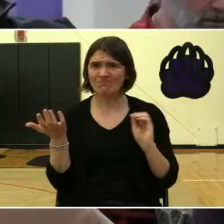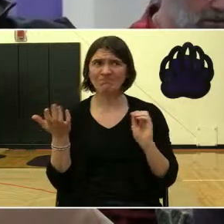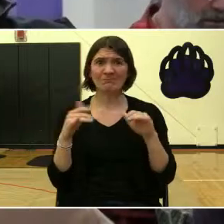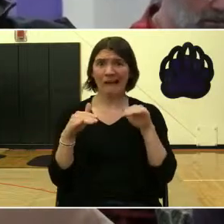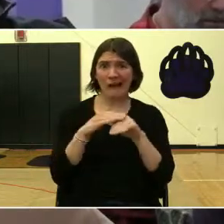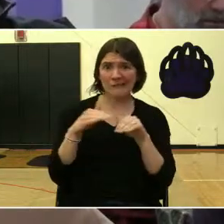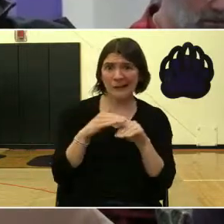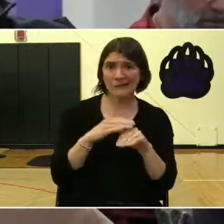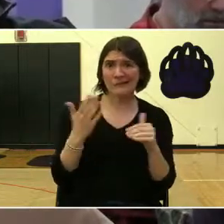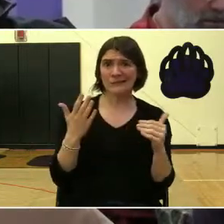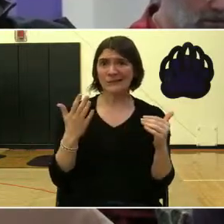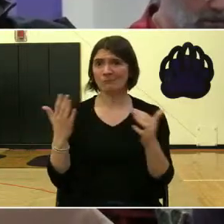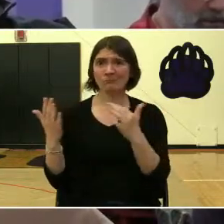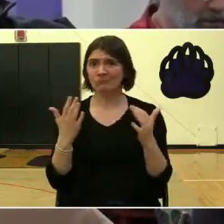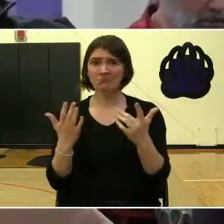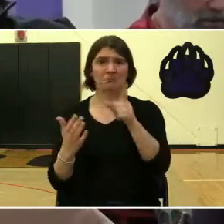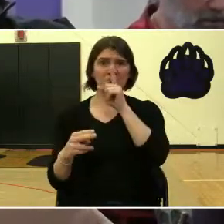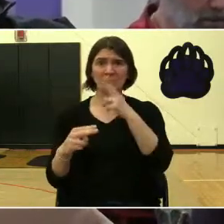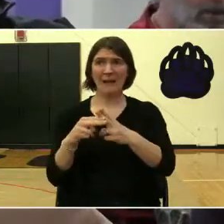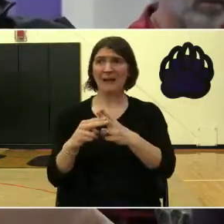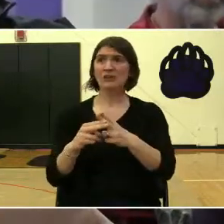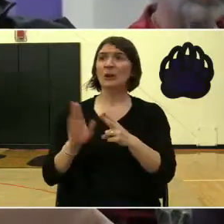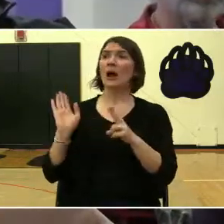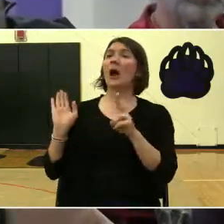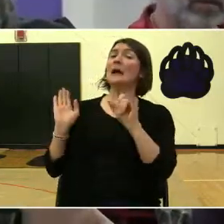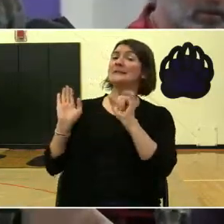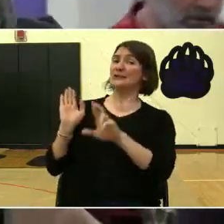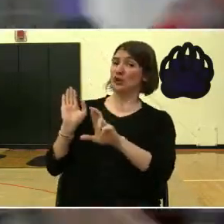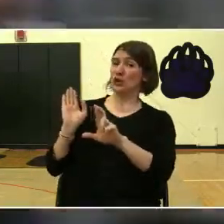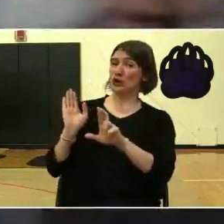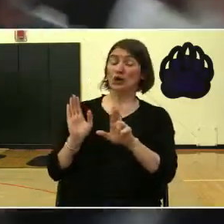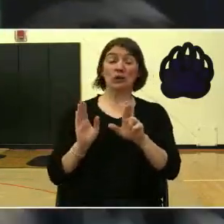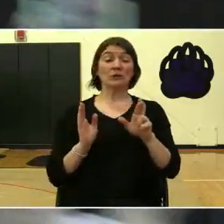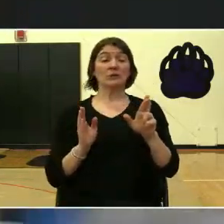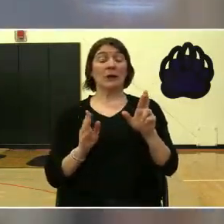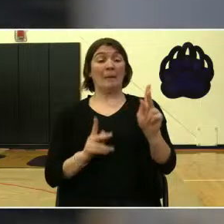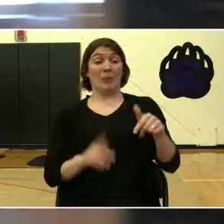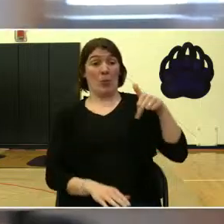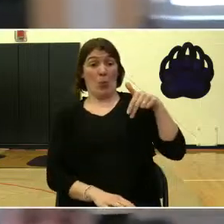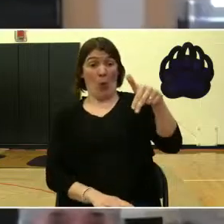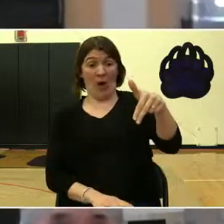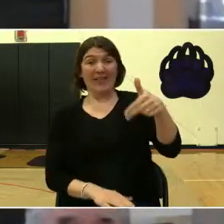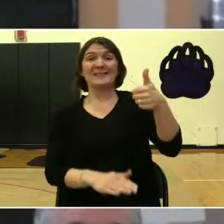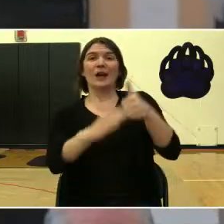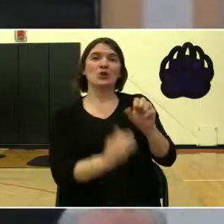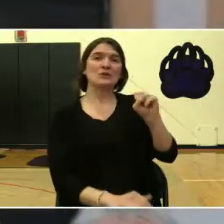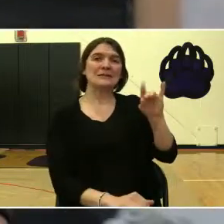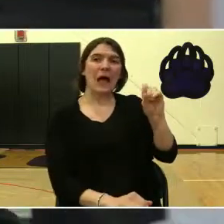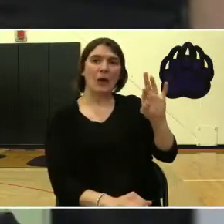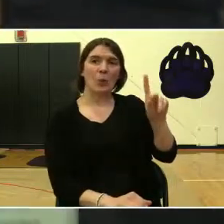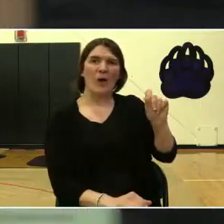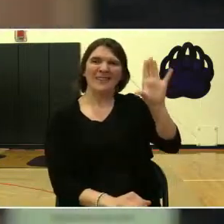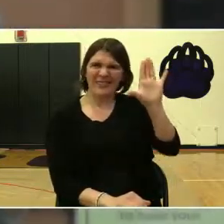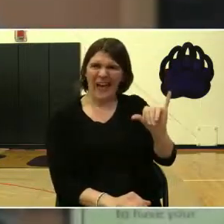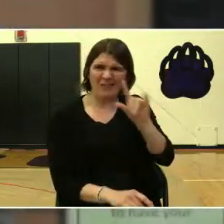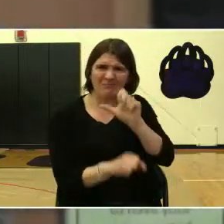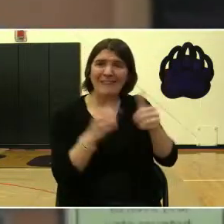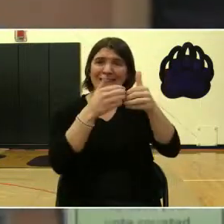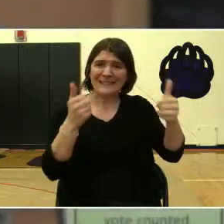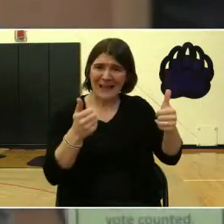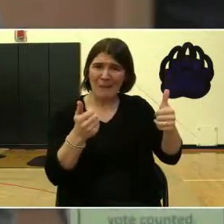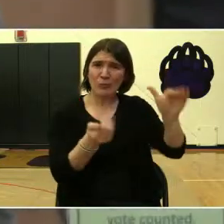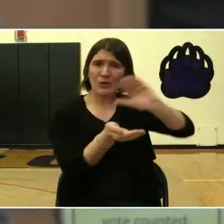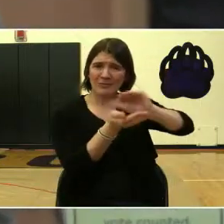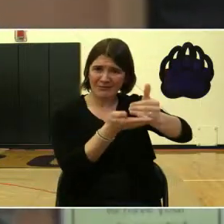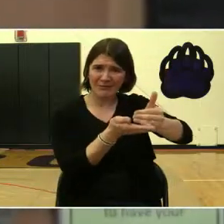access in your response sure so much of The Pedestrian safety I think probably falls under sidewalks right so there's a separate Capital